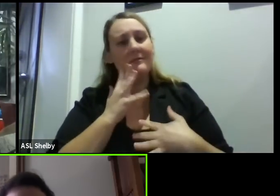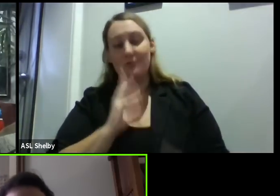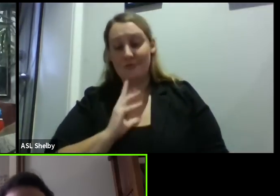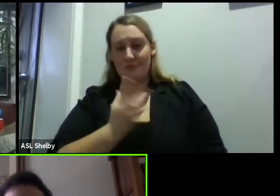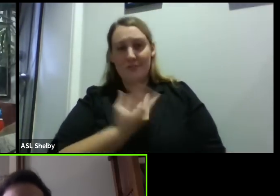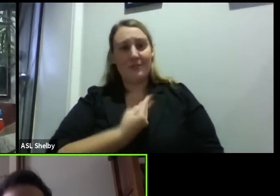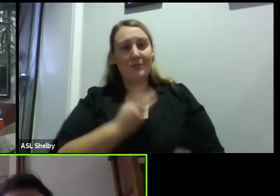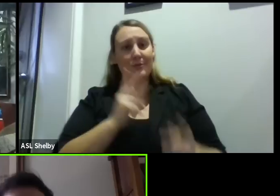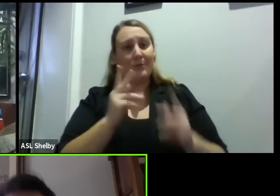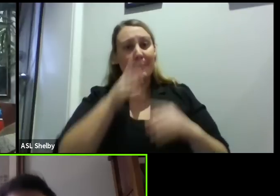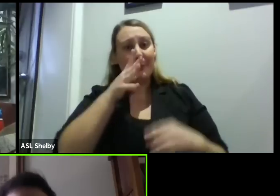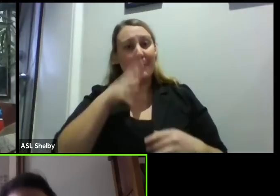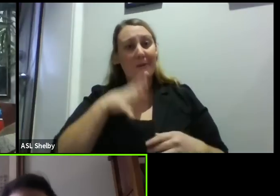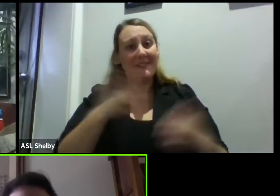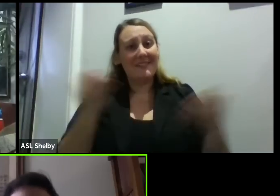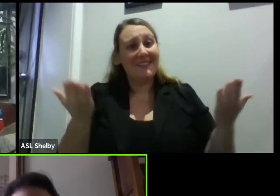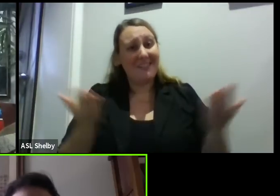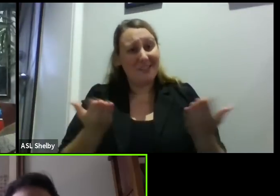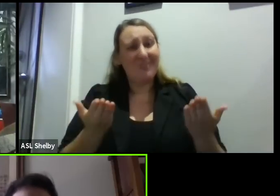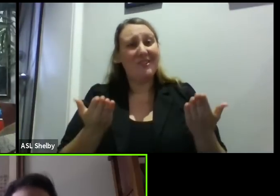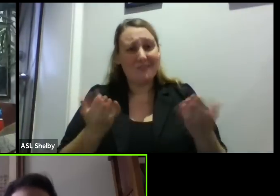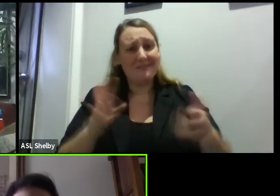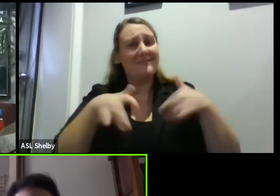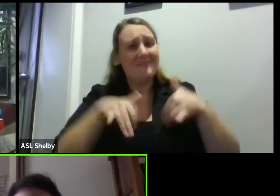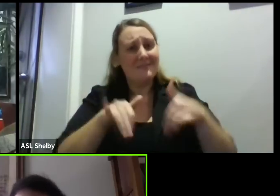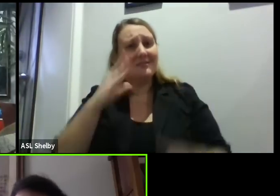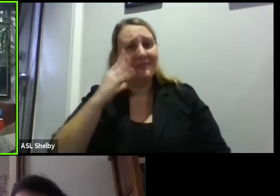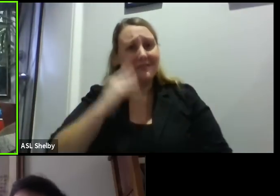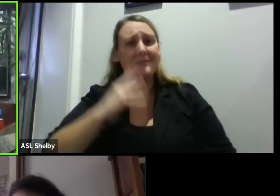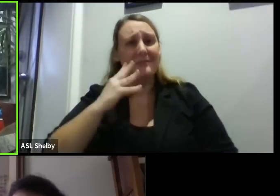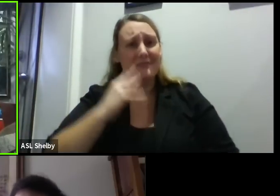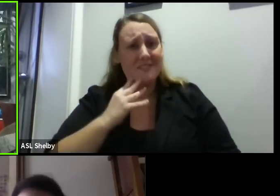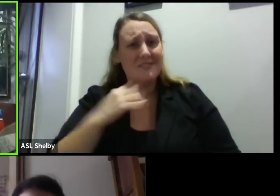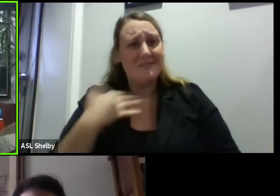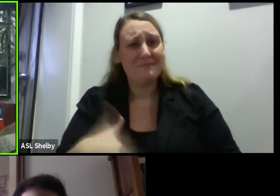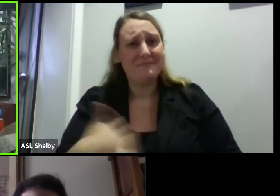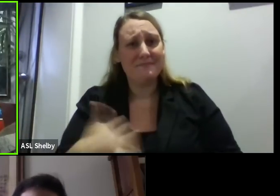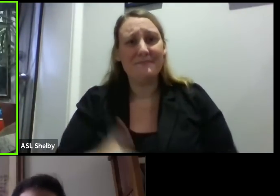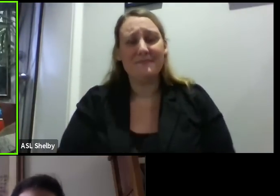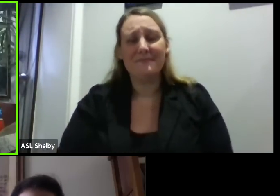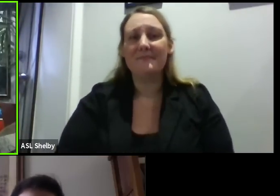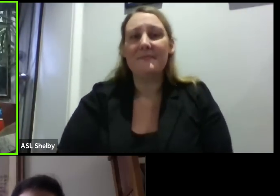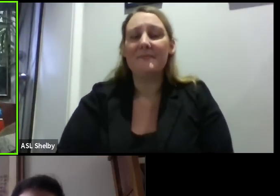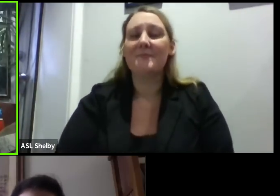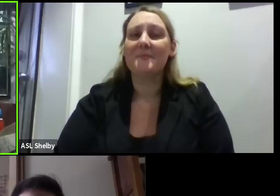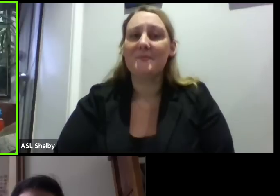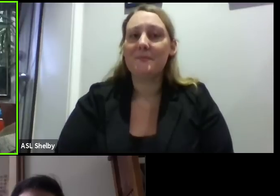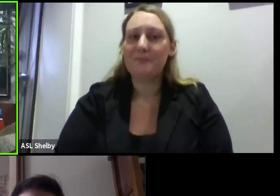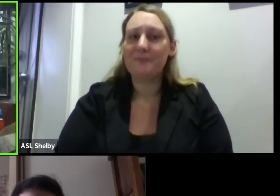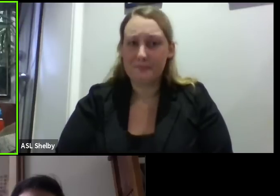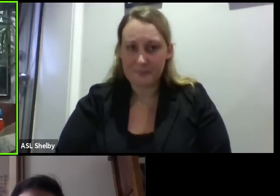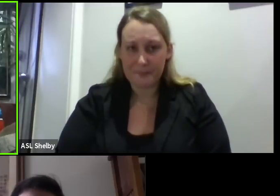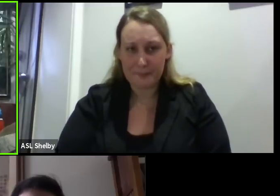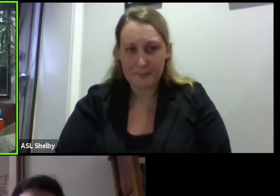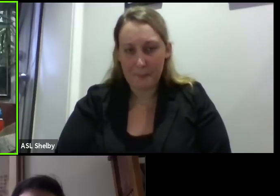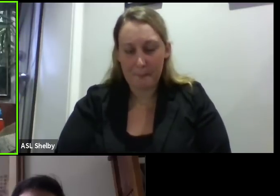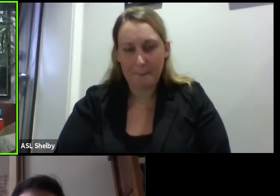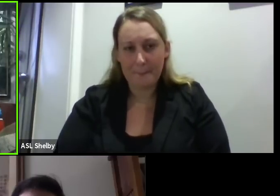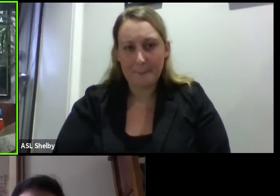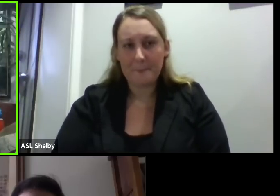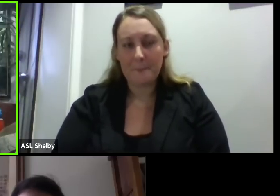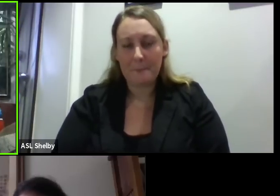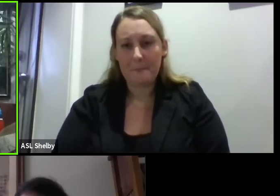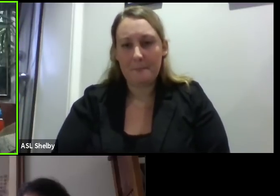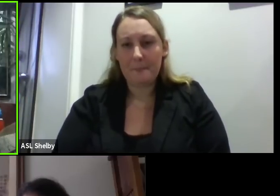victims of violence. They are trampled upon. So, como lo mencioné, una de las razones por la cual yo me uní